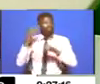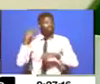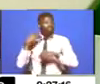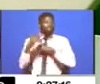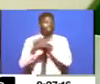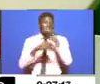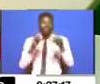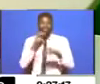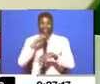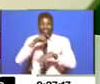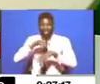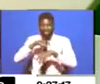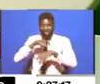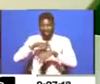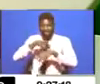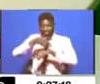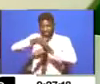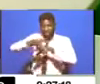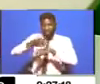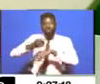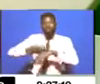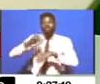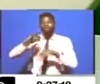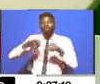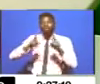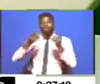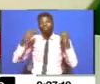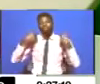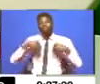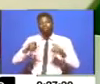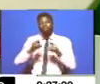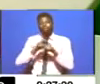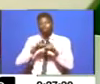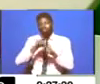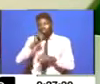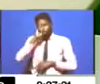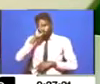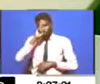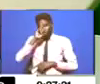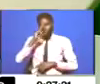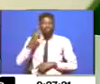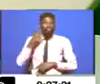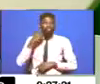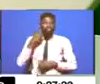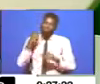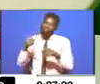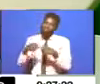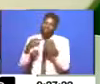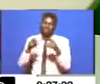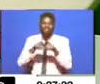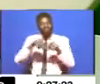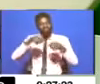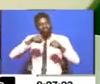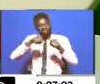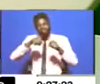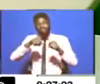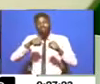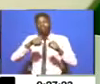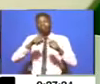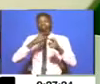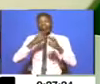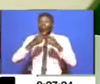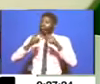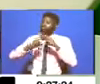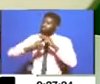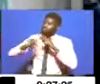are said to have been dressed in police uniform. They vandalized shops and motorbikes before fleeing. The bodies of victims have